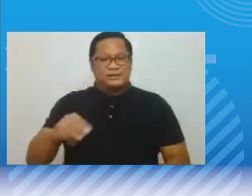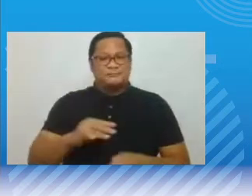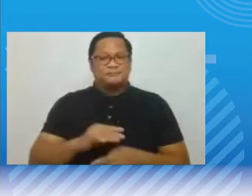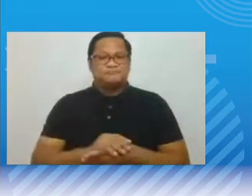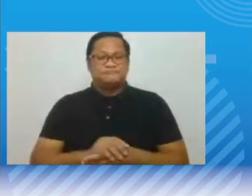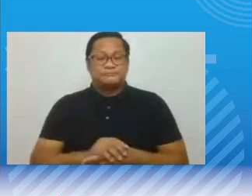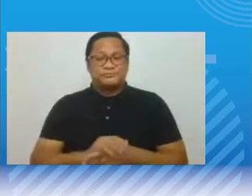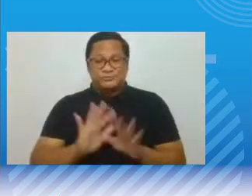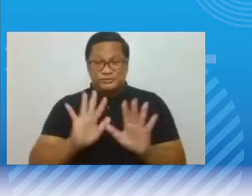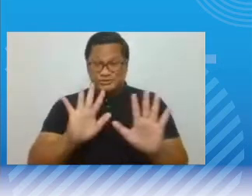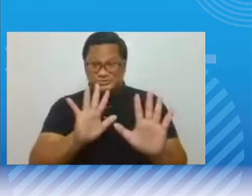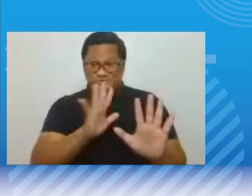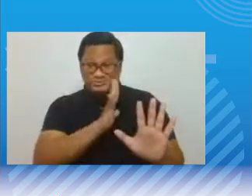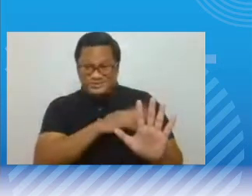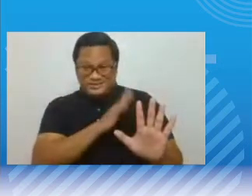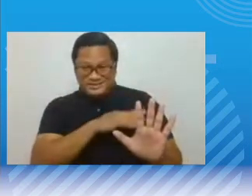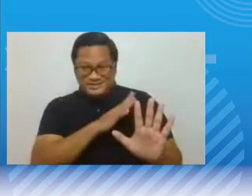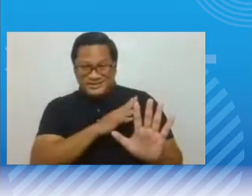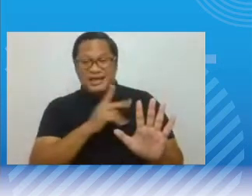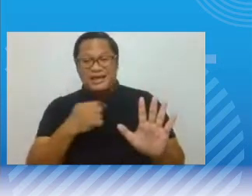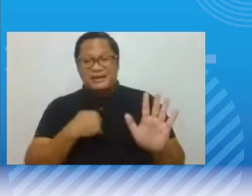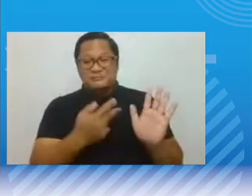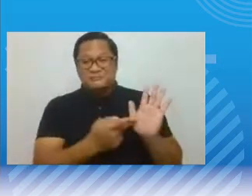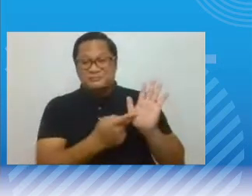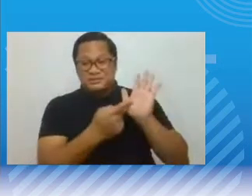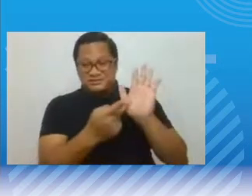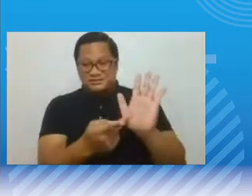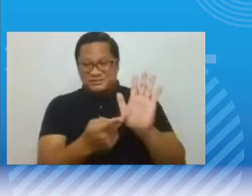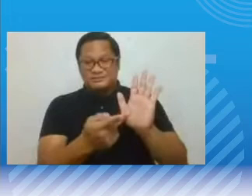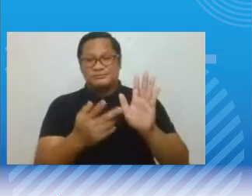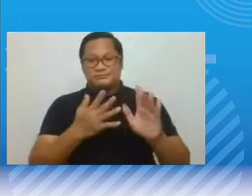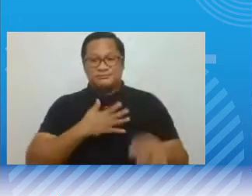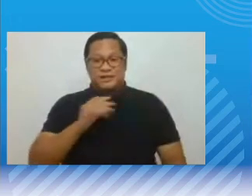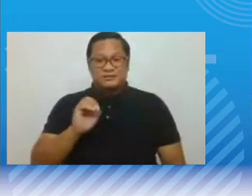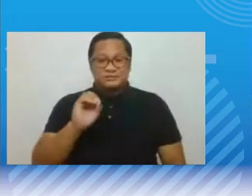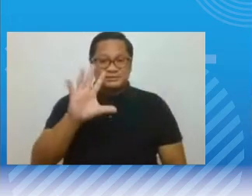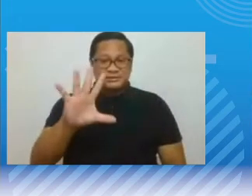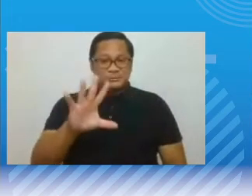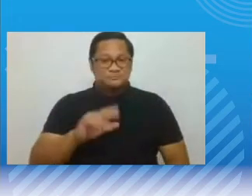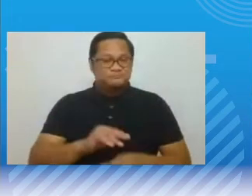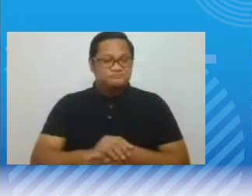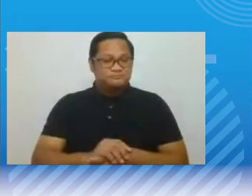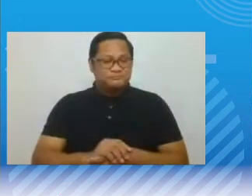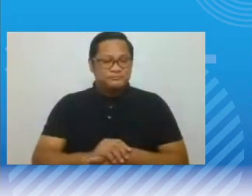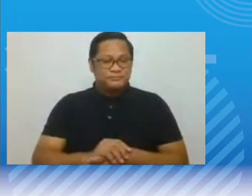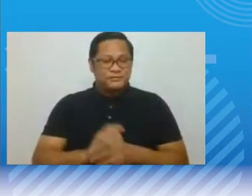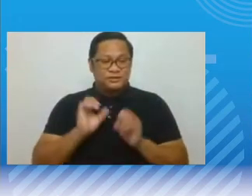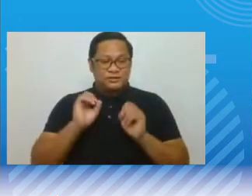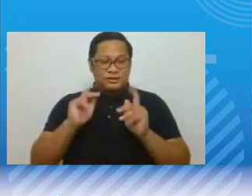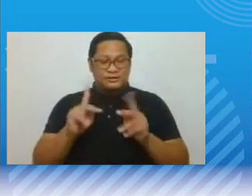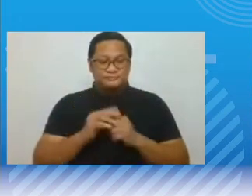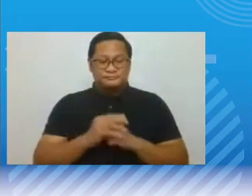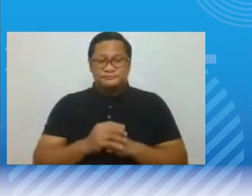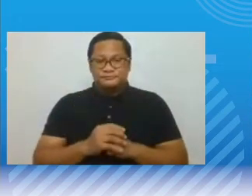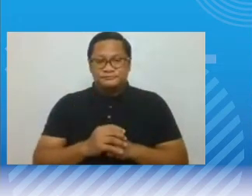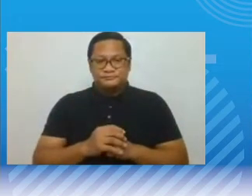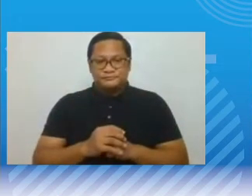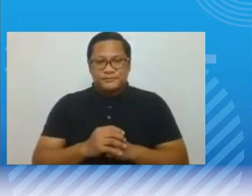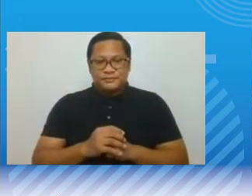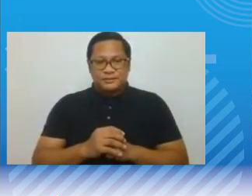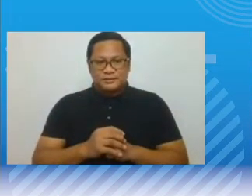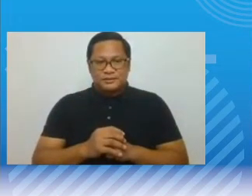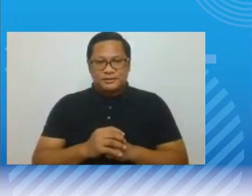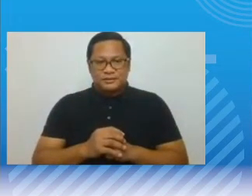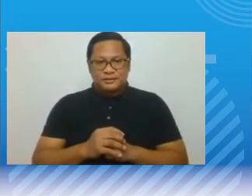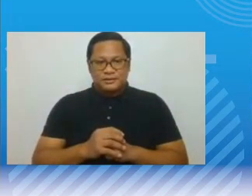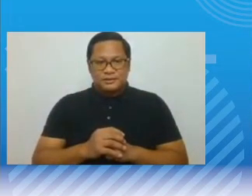me a moment while I present my slide. So maybe we could, okay, all right.